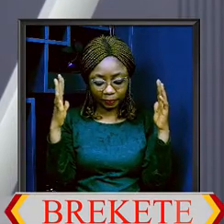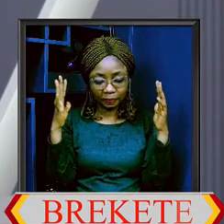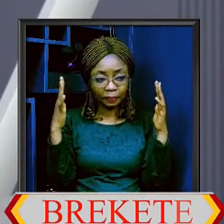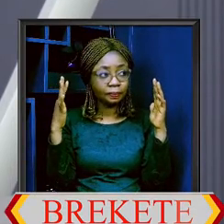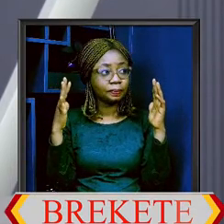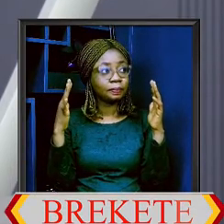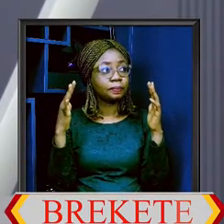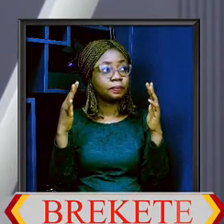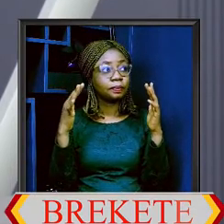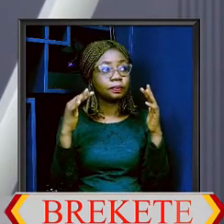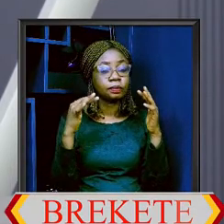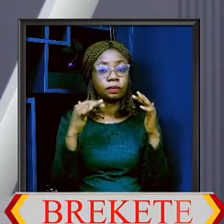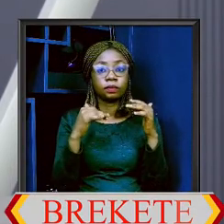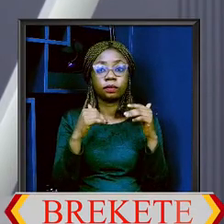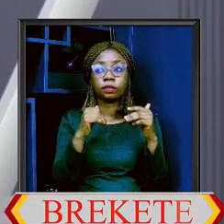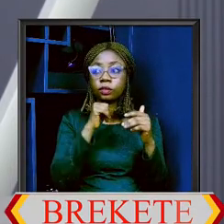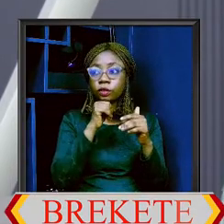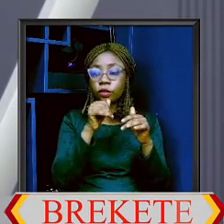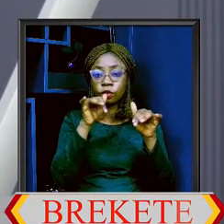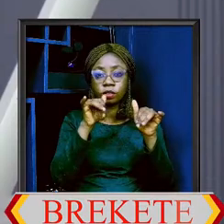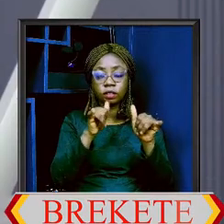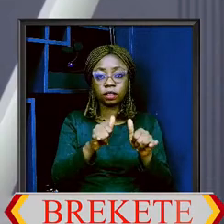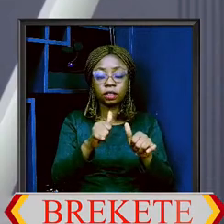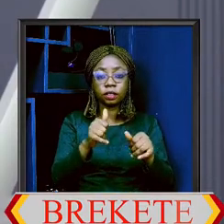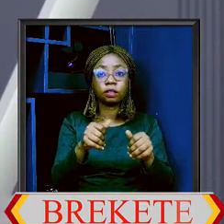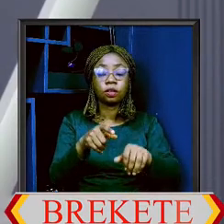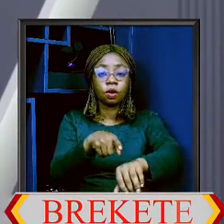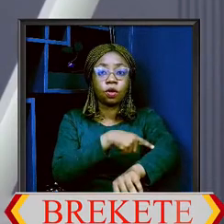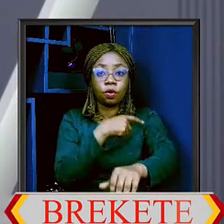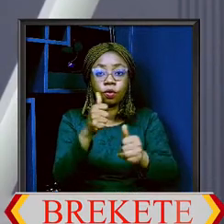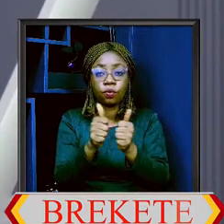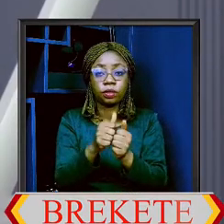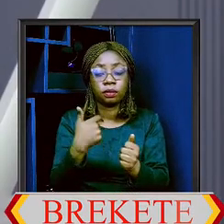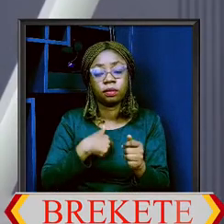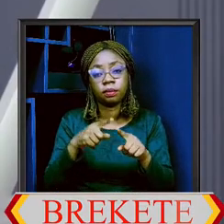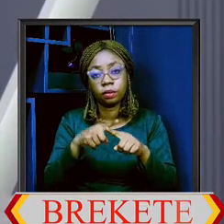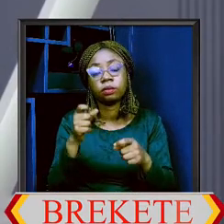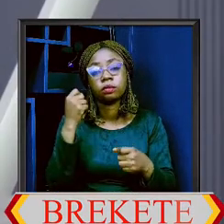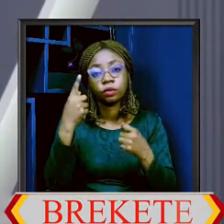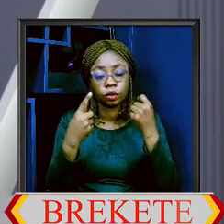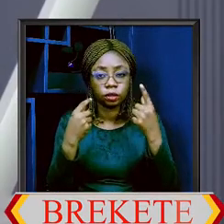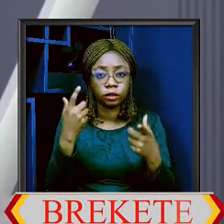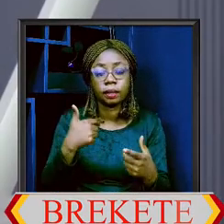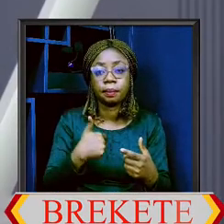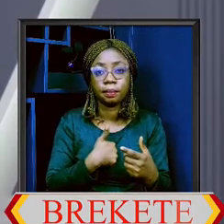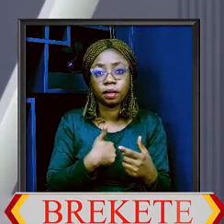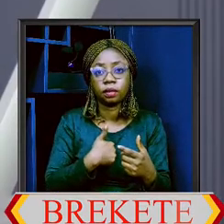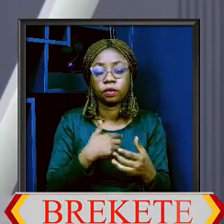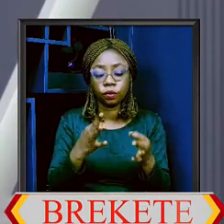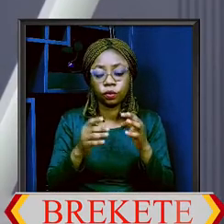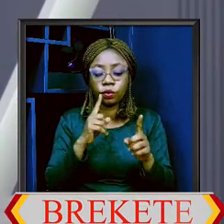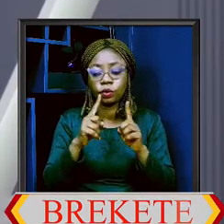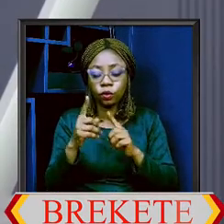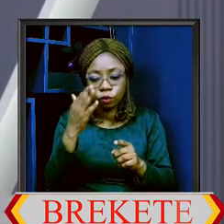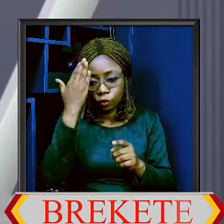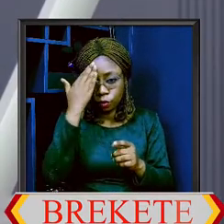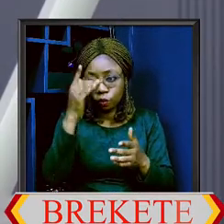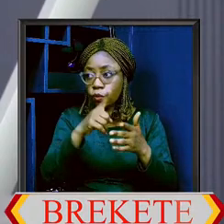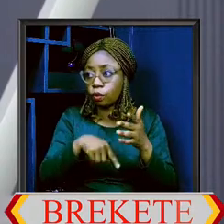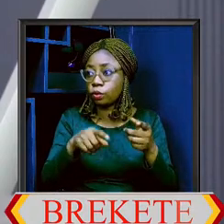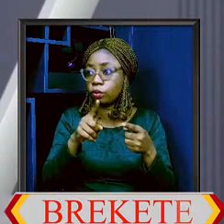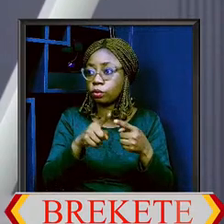man now know to with me but now understand me you just talk like this you know W to